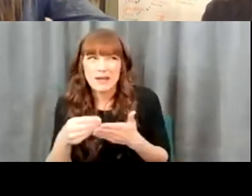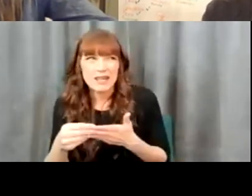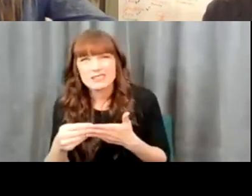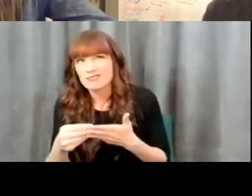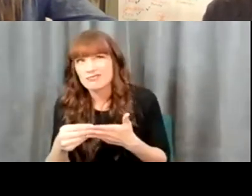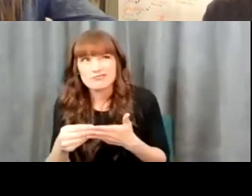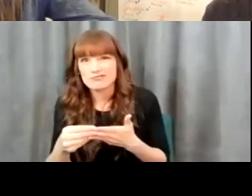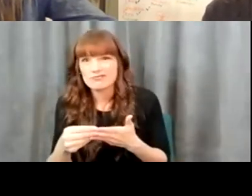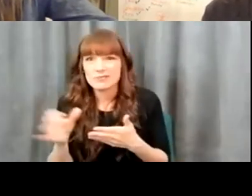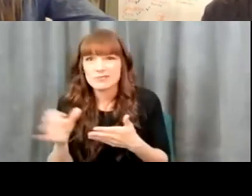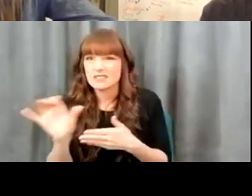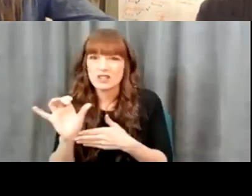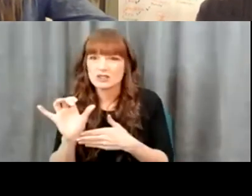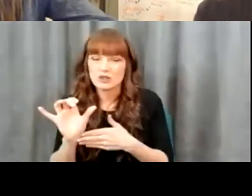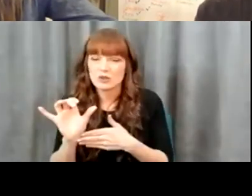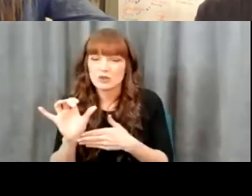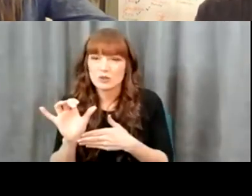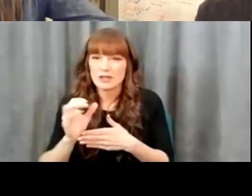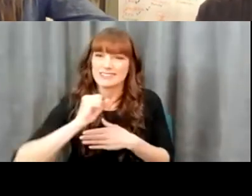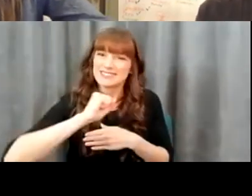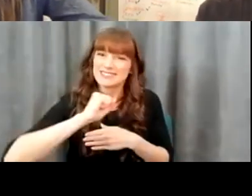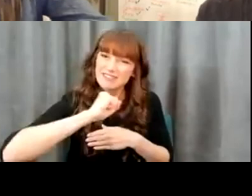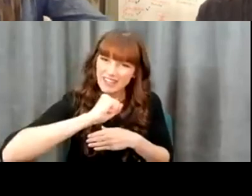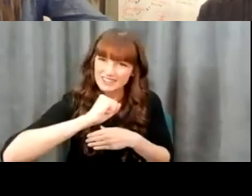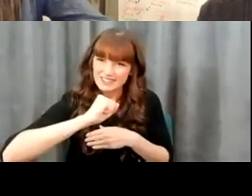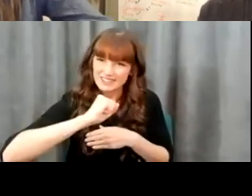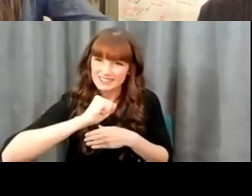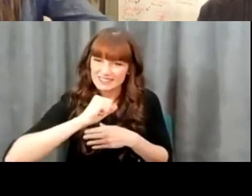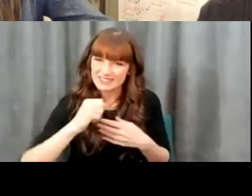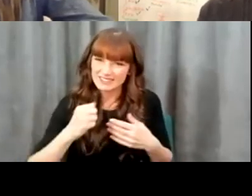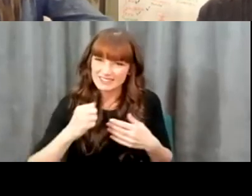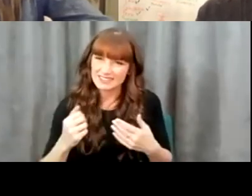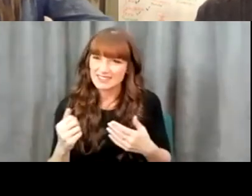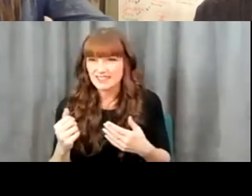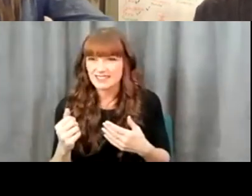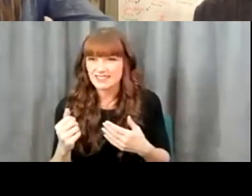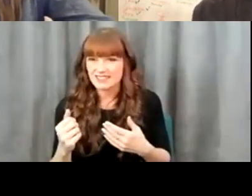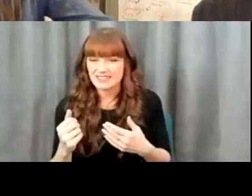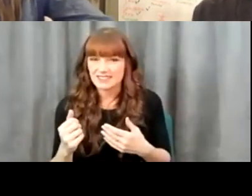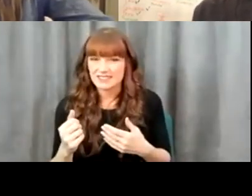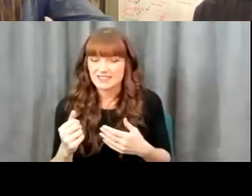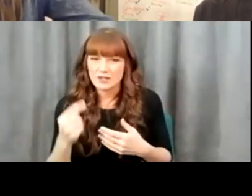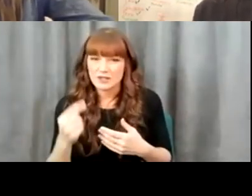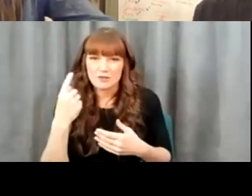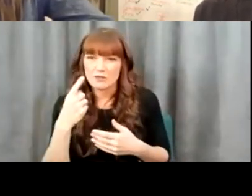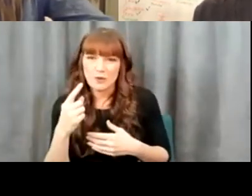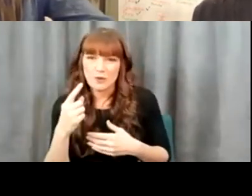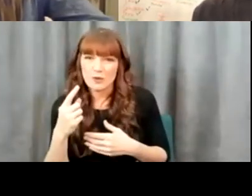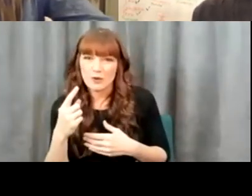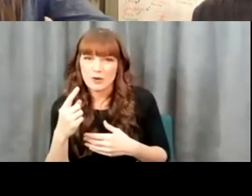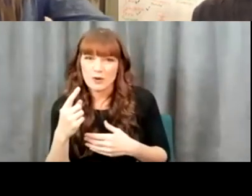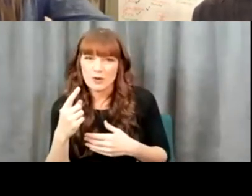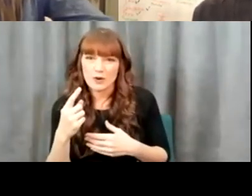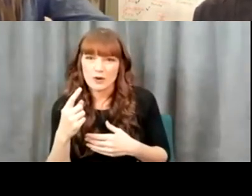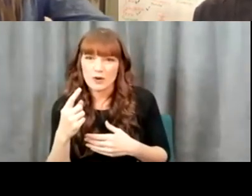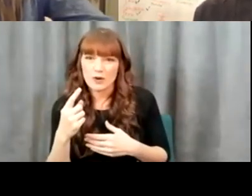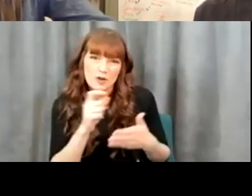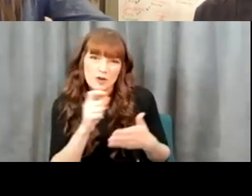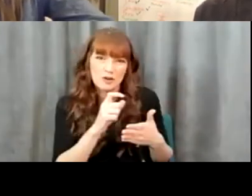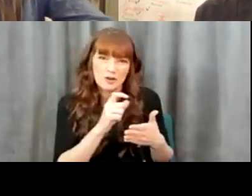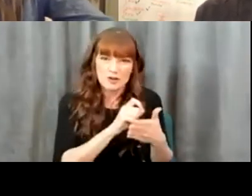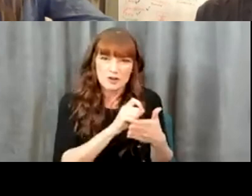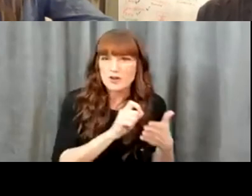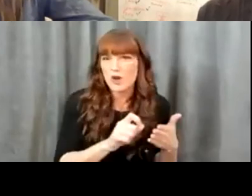but it's also like a defense mechanism. Like, you know, to get notes is not to sell out. You